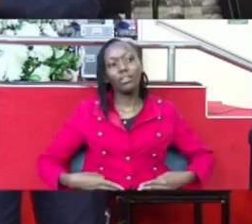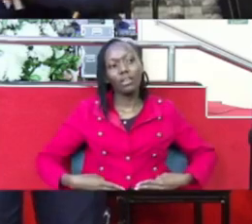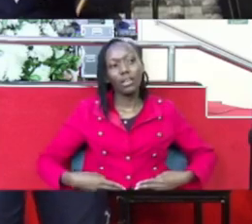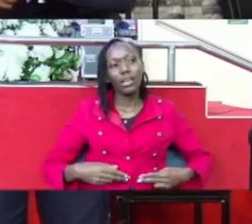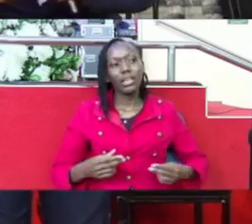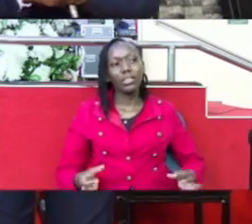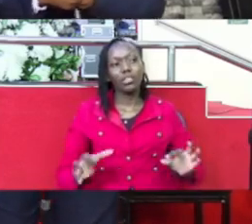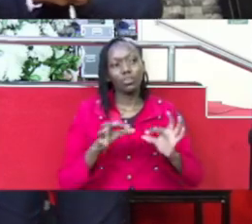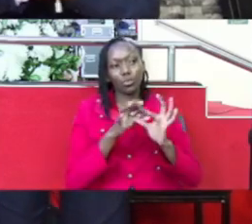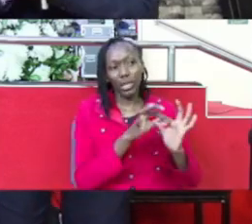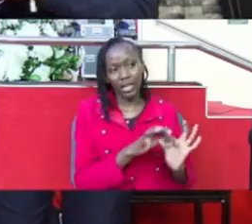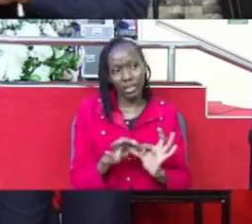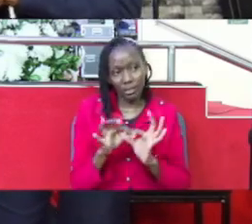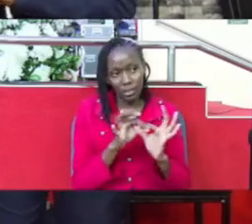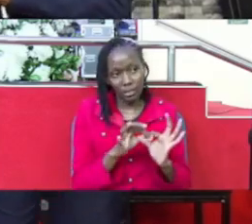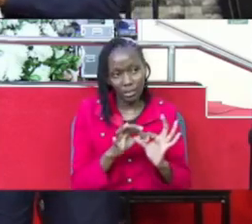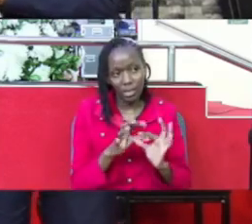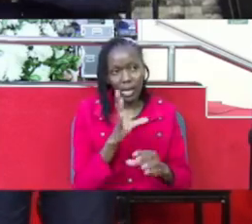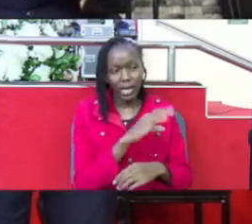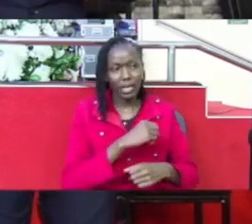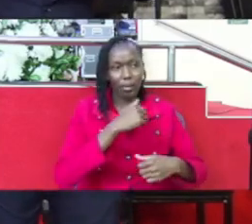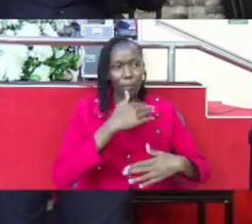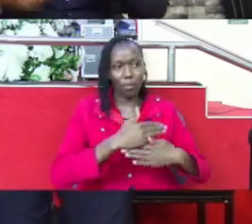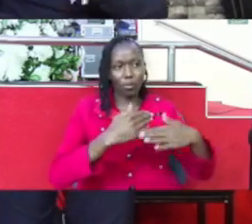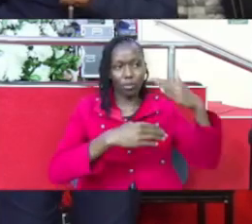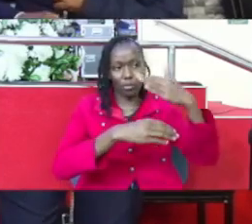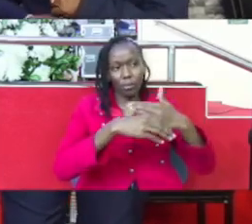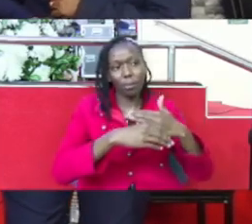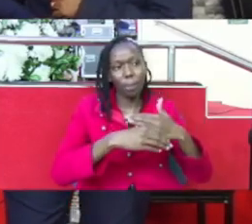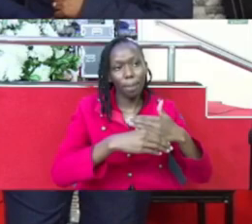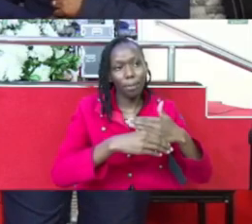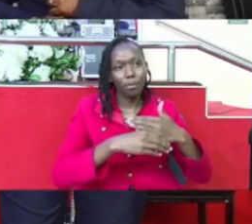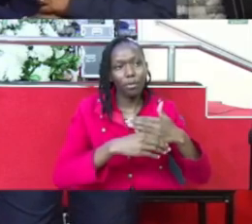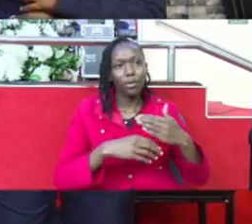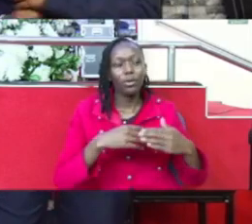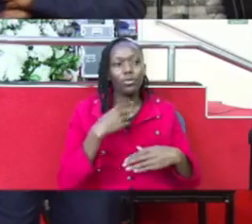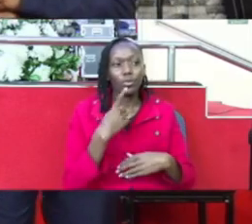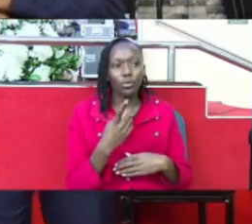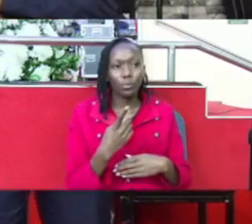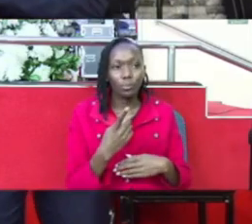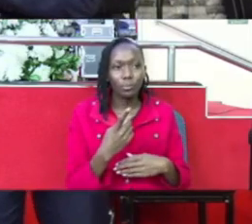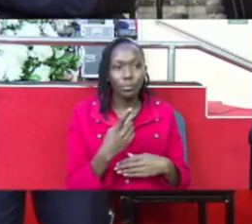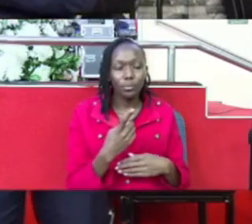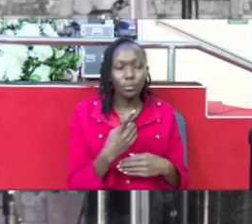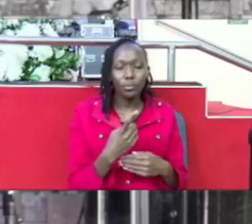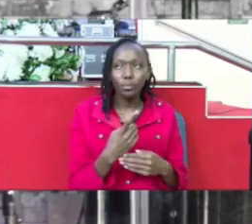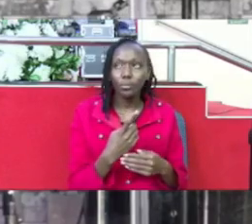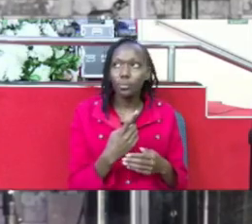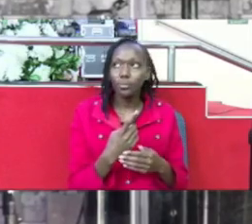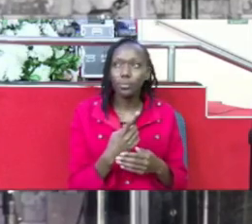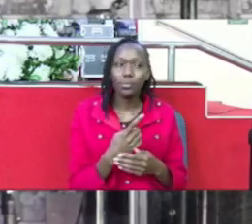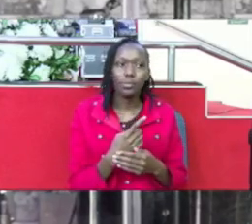binds. Inaunganisha. And it builds. Na inajenga. So in this list, kwa hivyo kwa